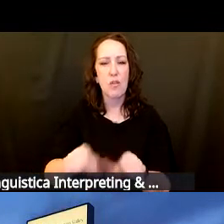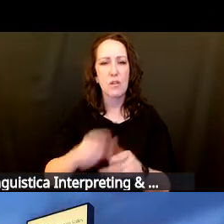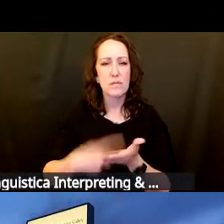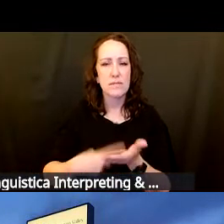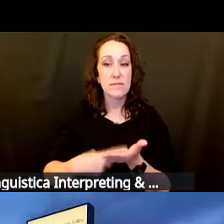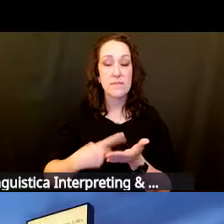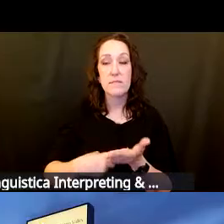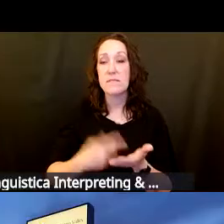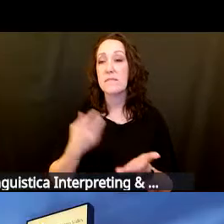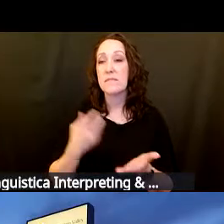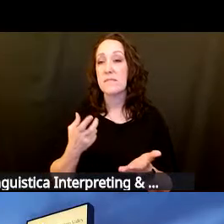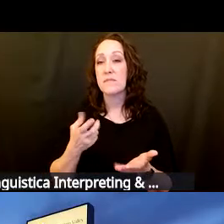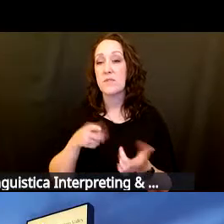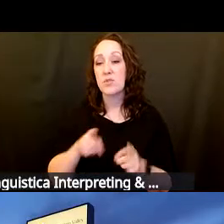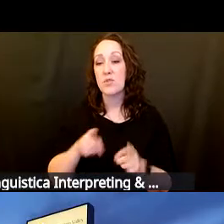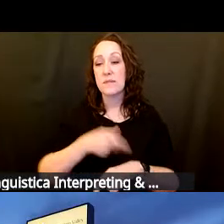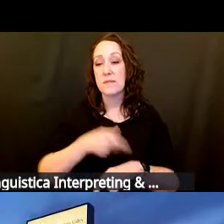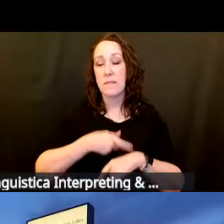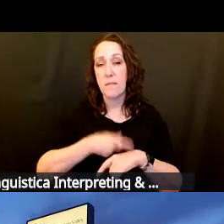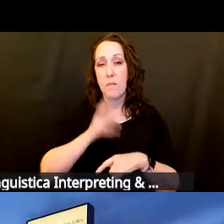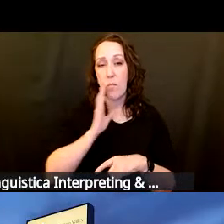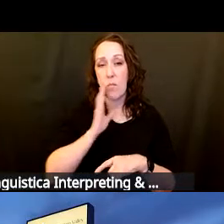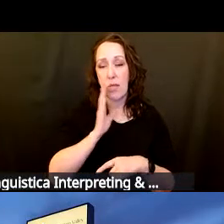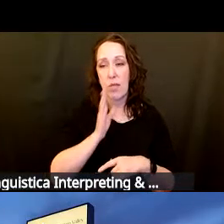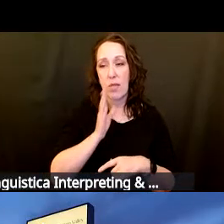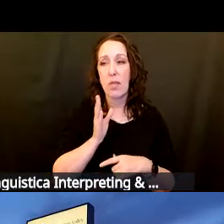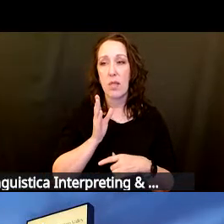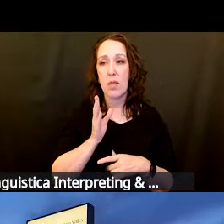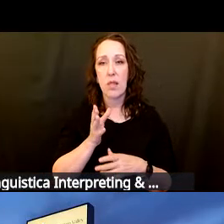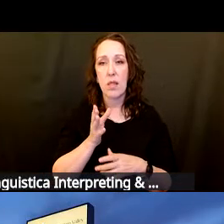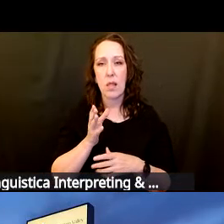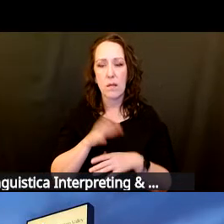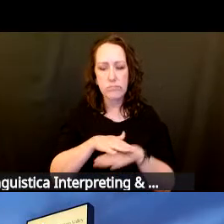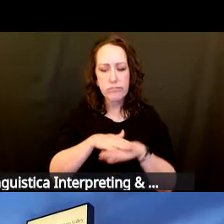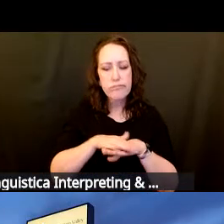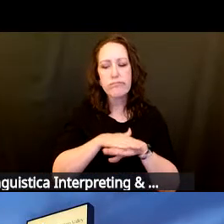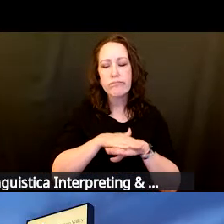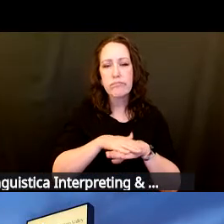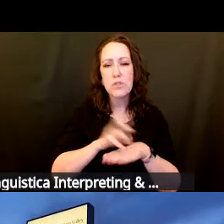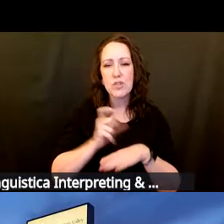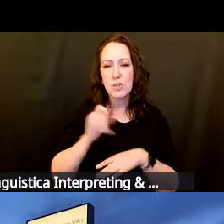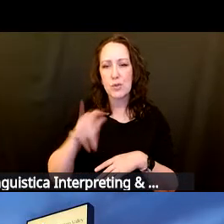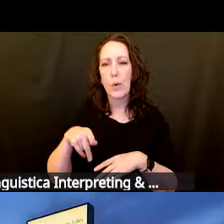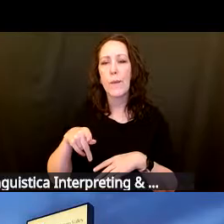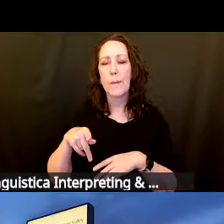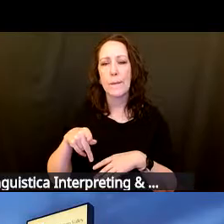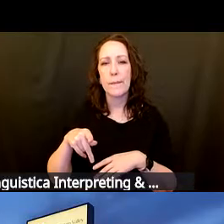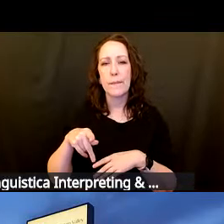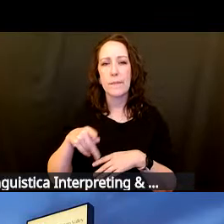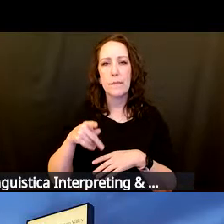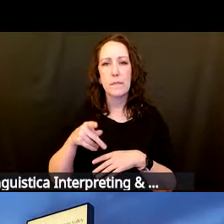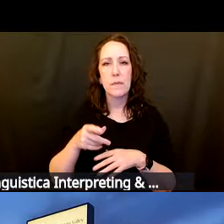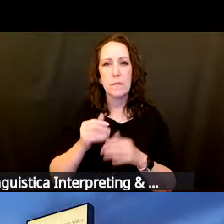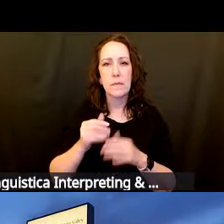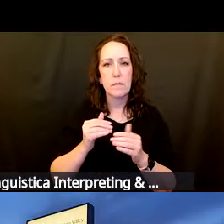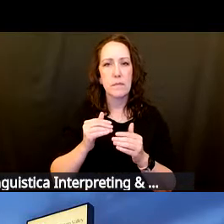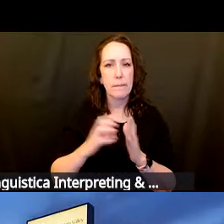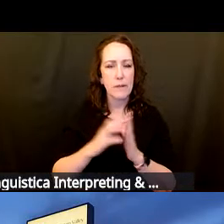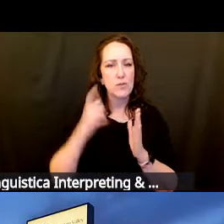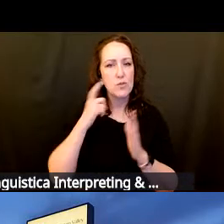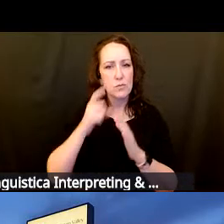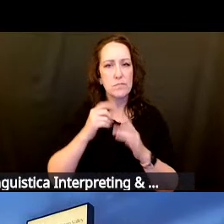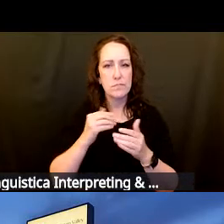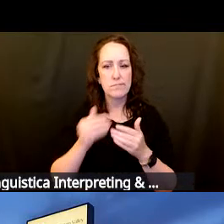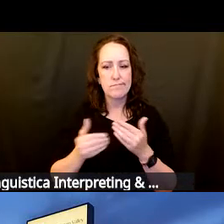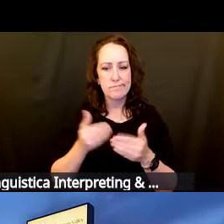And during this time, we will be receiving a high-level SERP incentives measure progress review that will help inform our residential lawn and